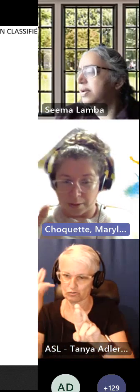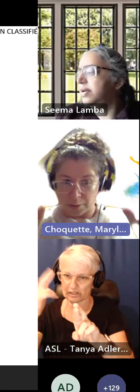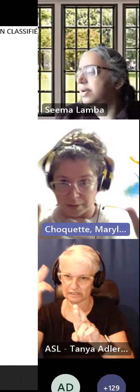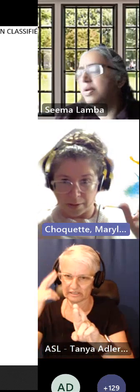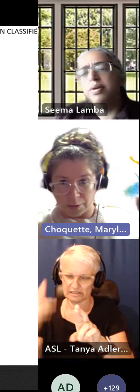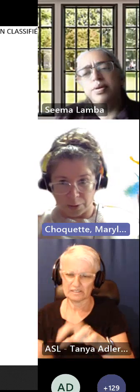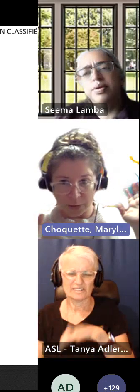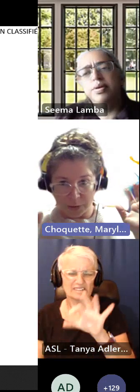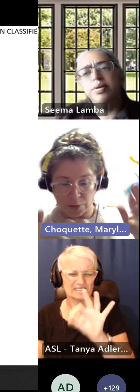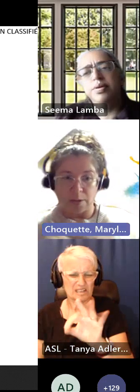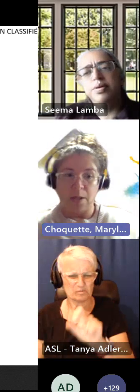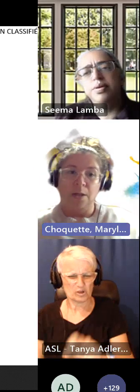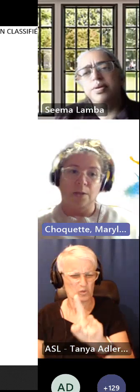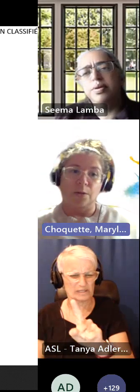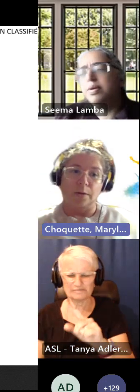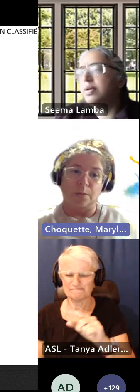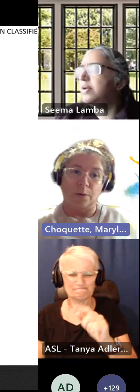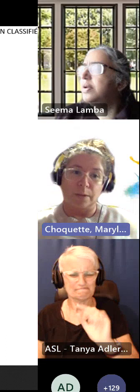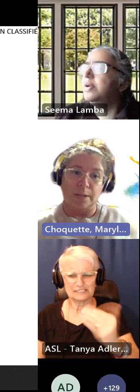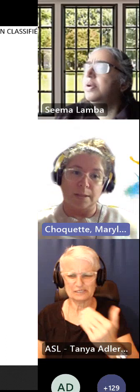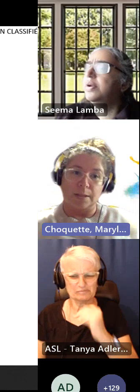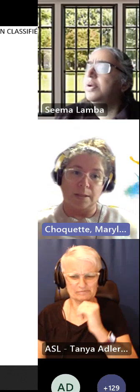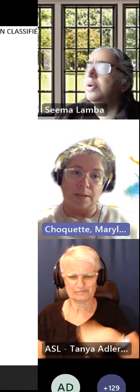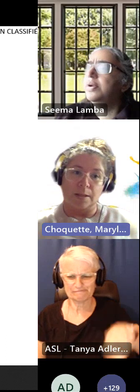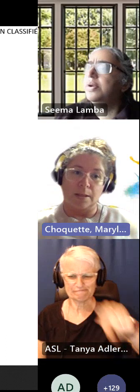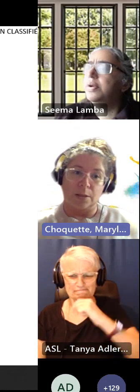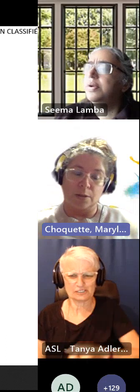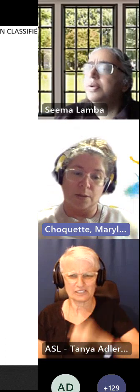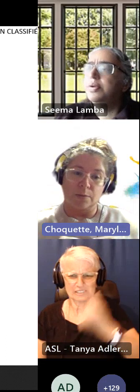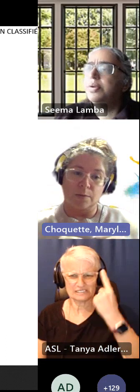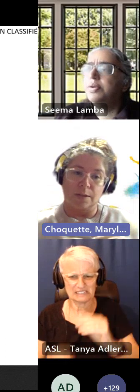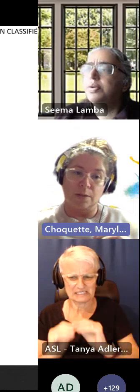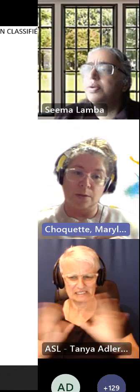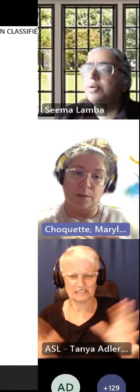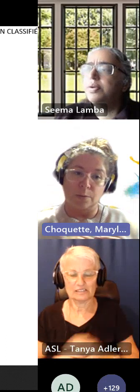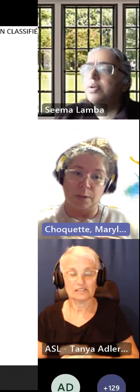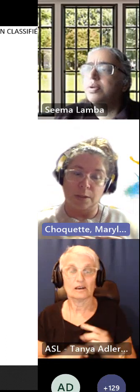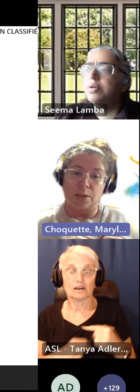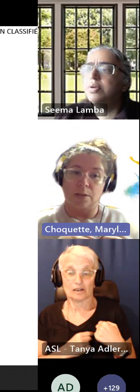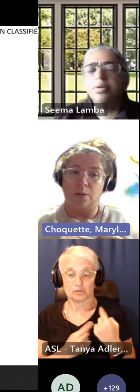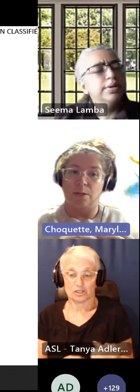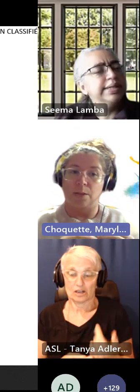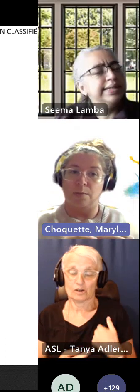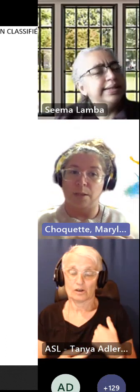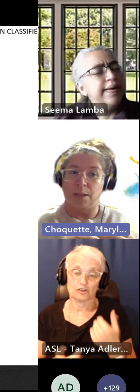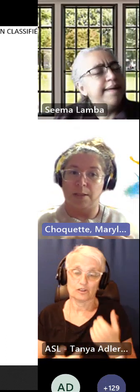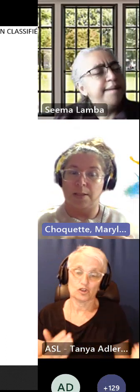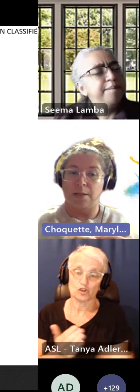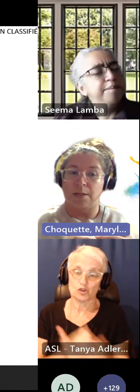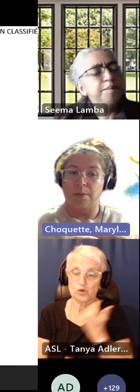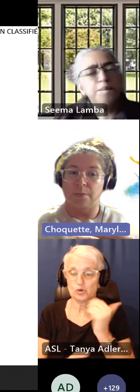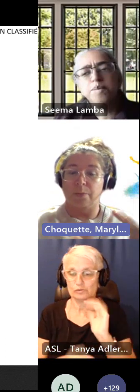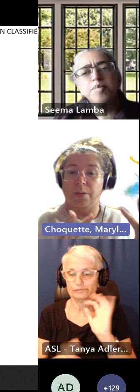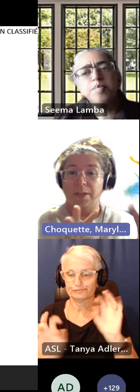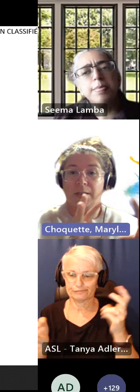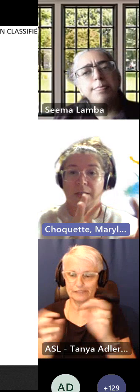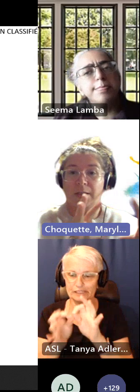9.1 was not clearly understood. So in more recent years, we've seen a new interpretation, which means